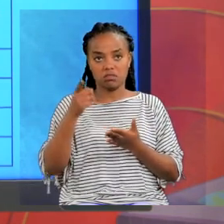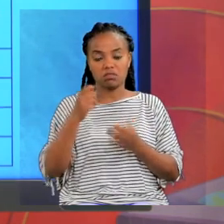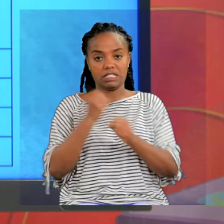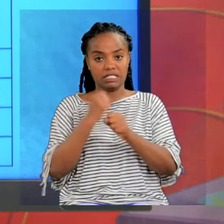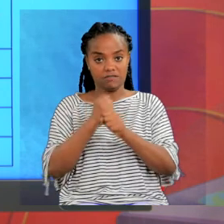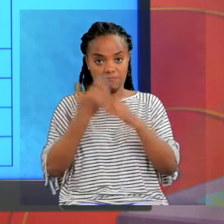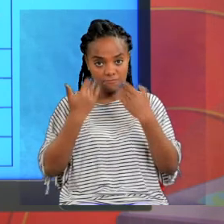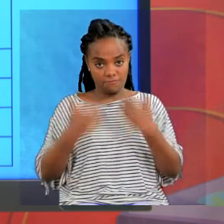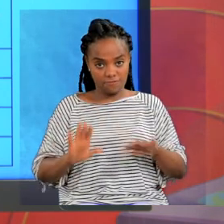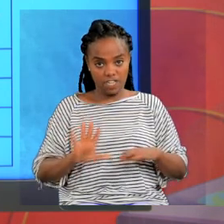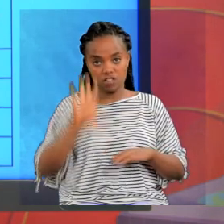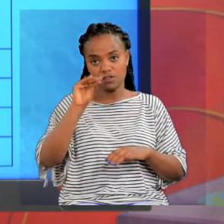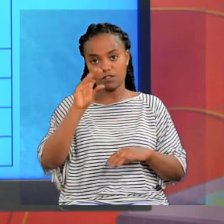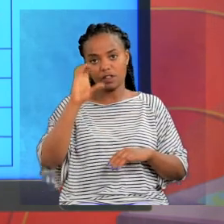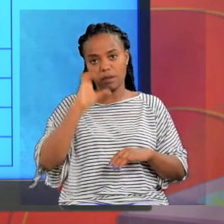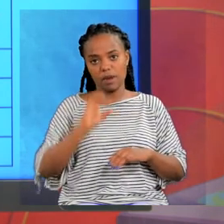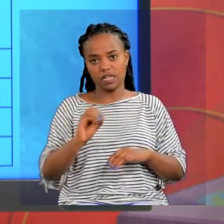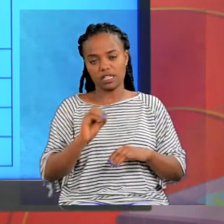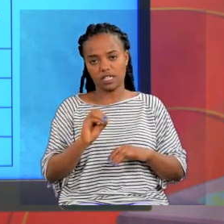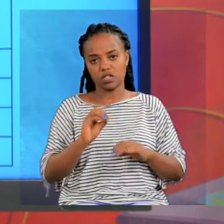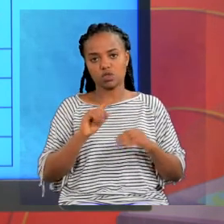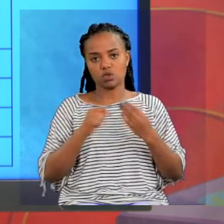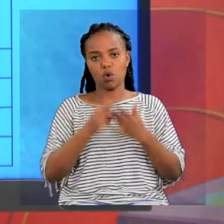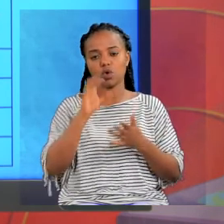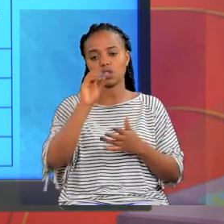it is 50%, that means it is